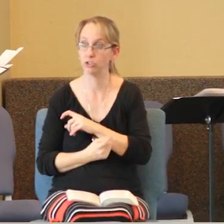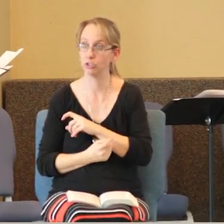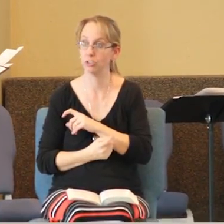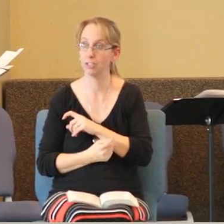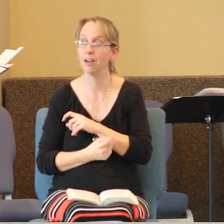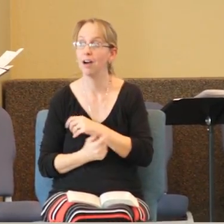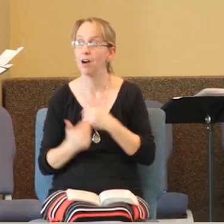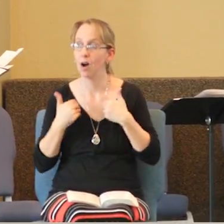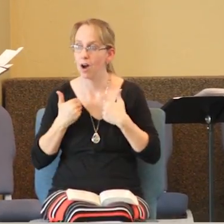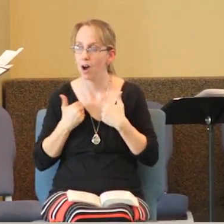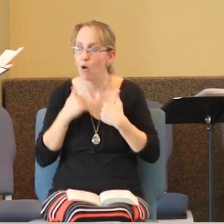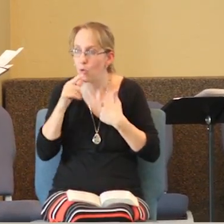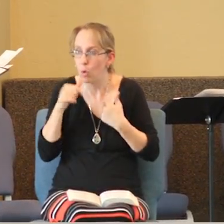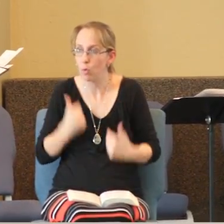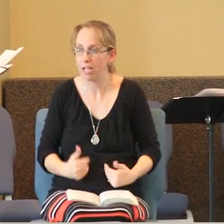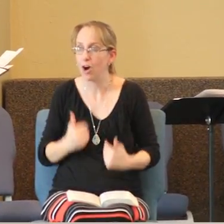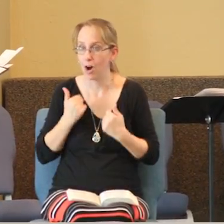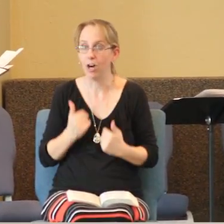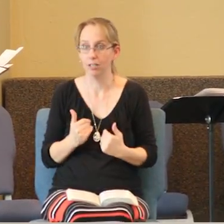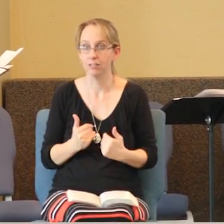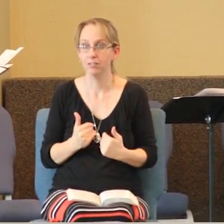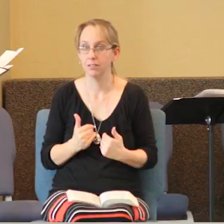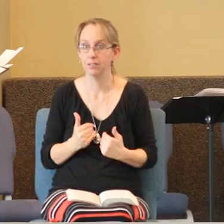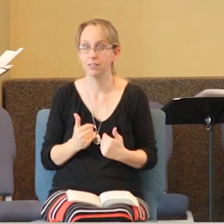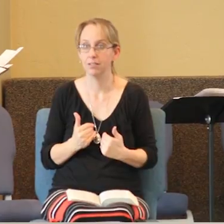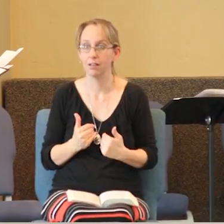the foundation of who we are.